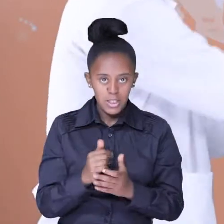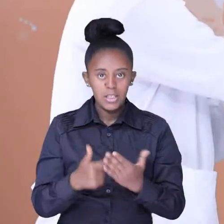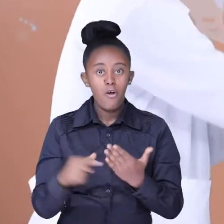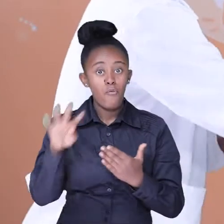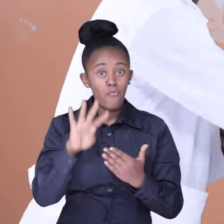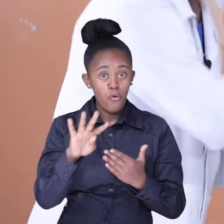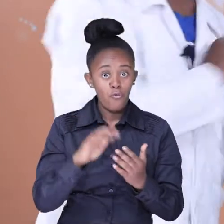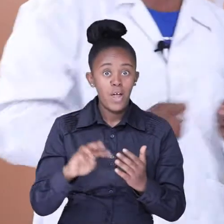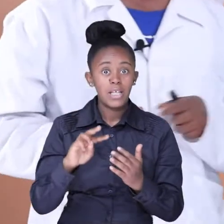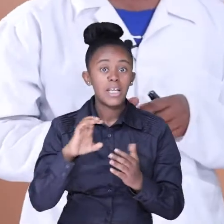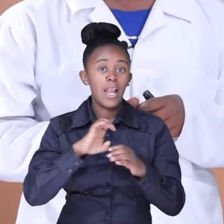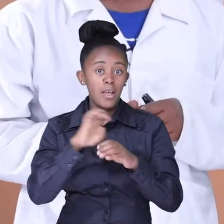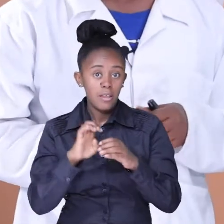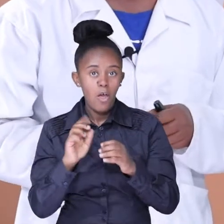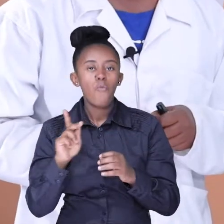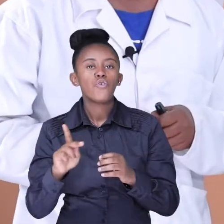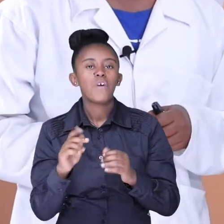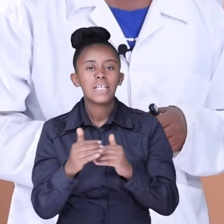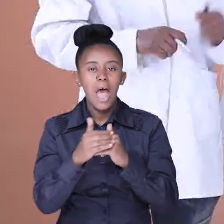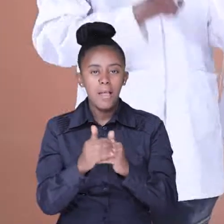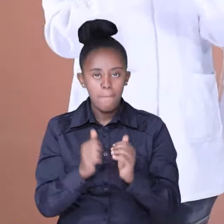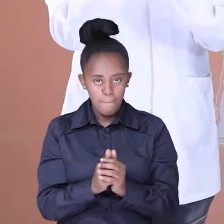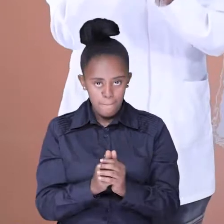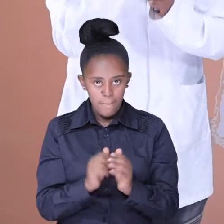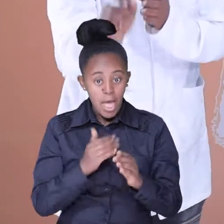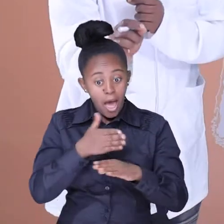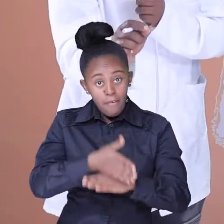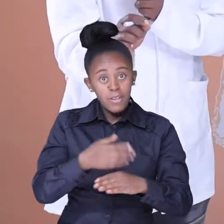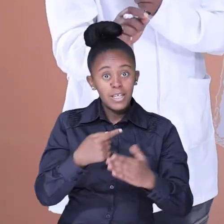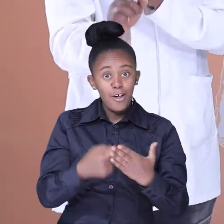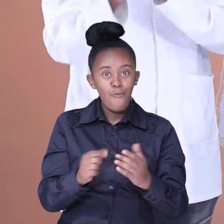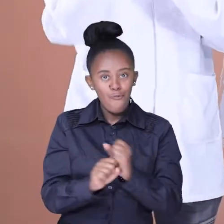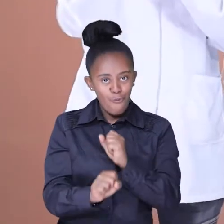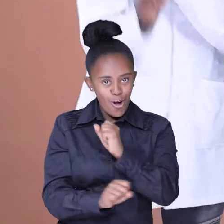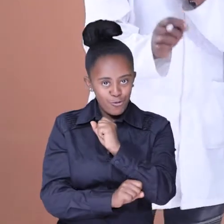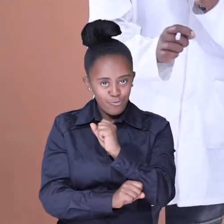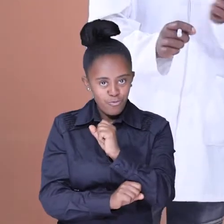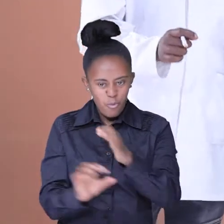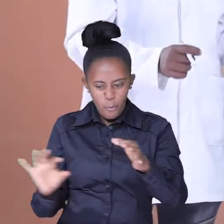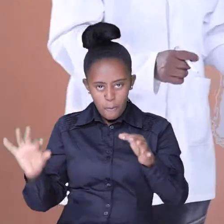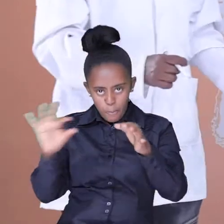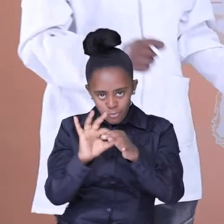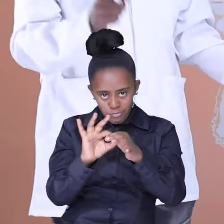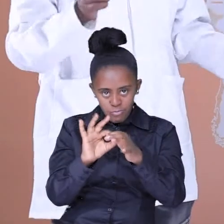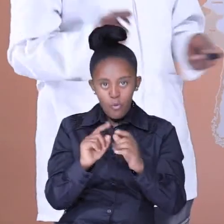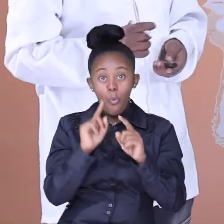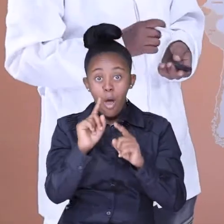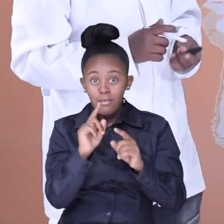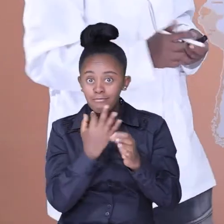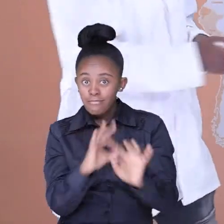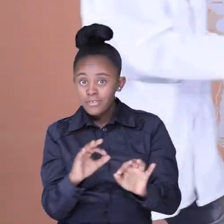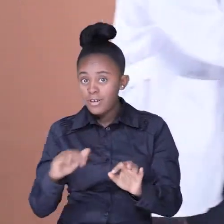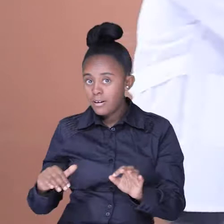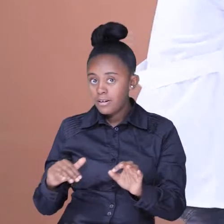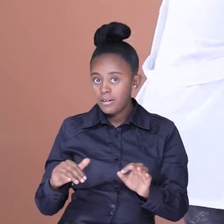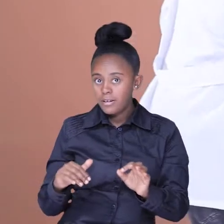valence electrons surround these phosphorus atoms. After they form bonding, one free electron is left.